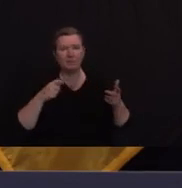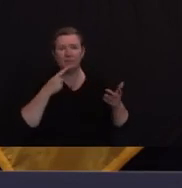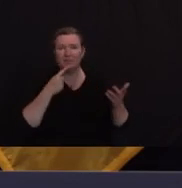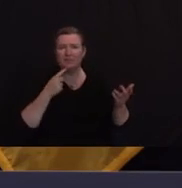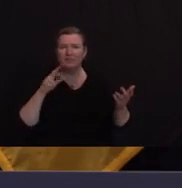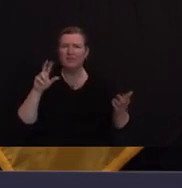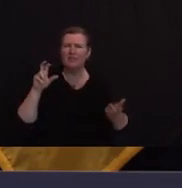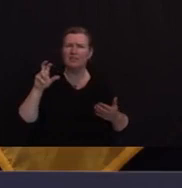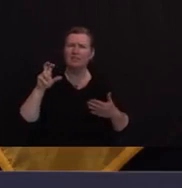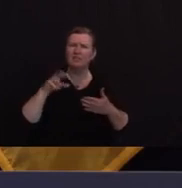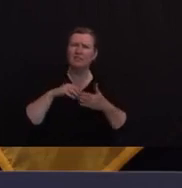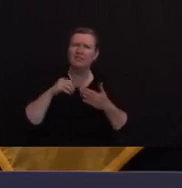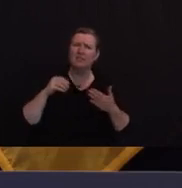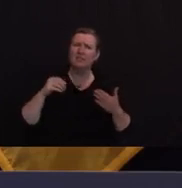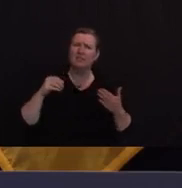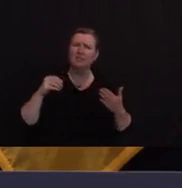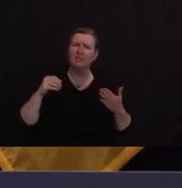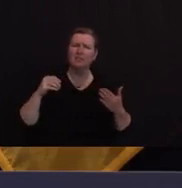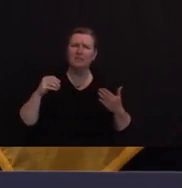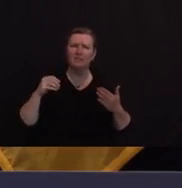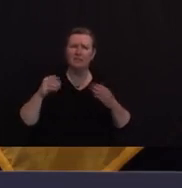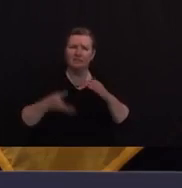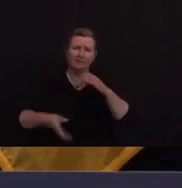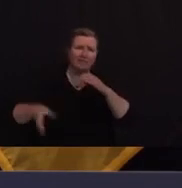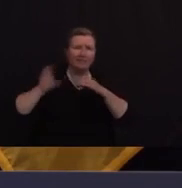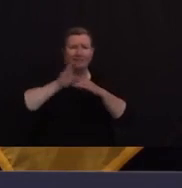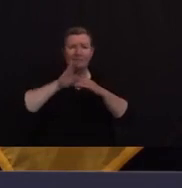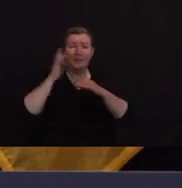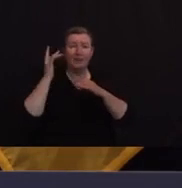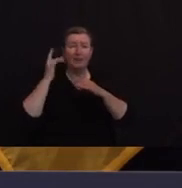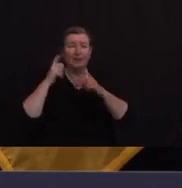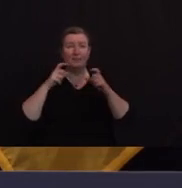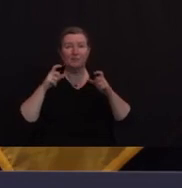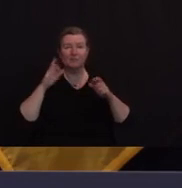were staying home and not going back to work. The data doesn't